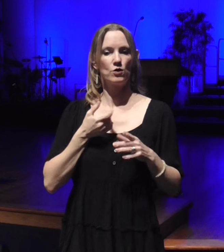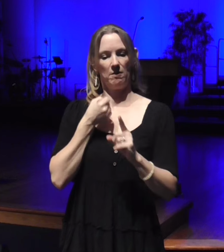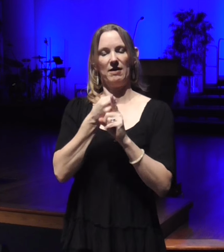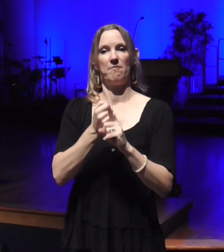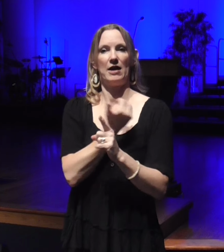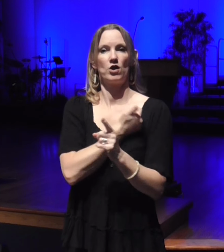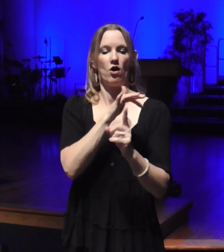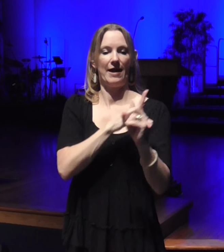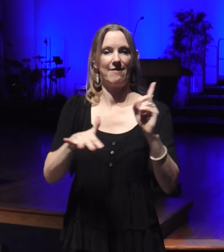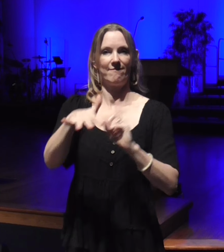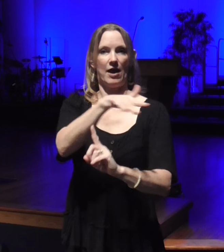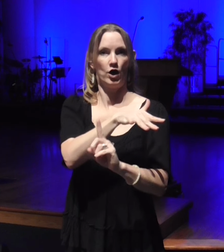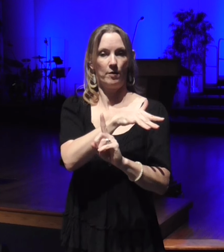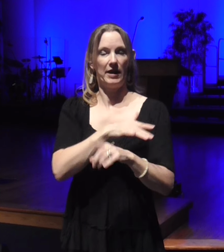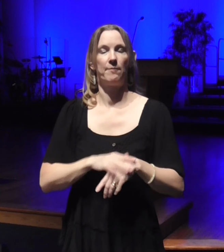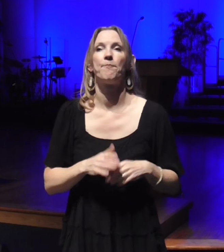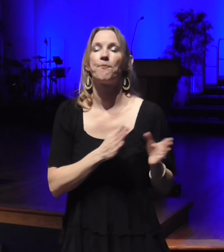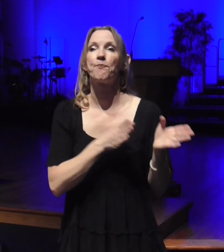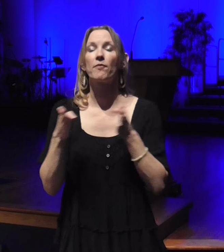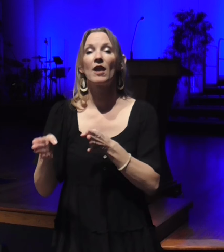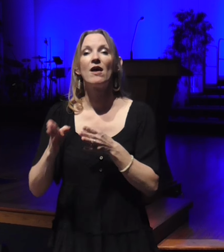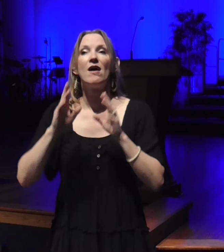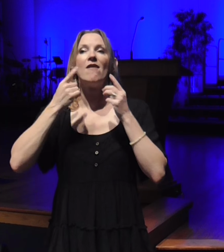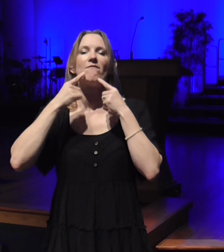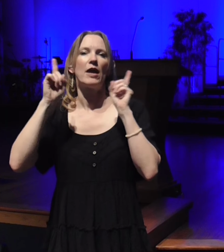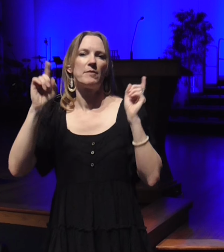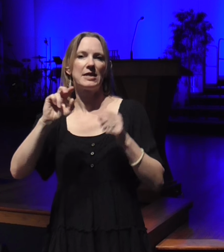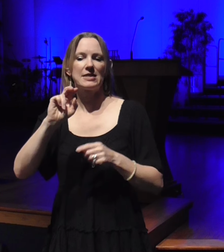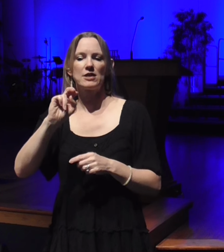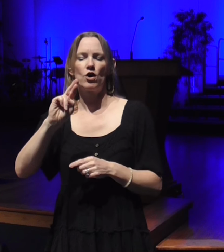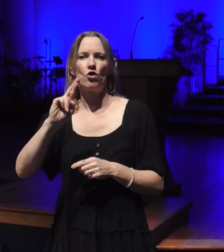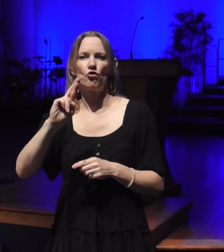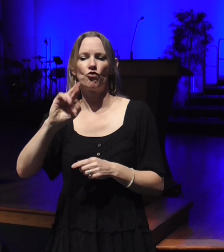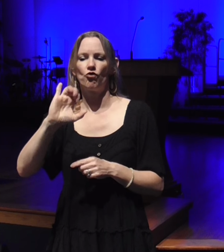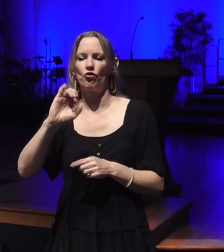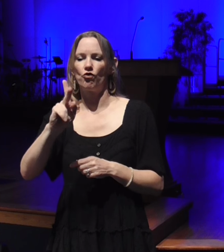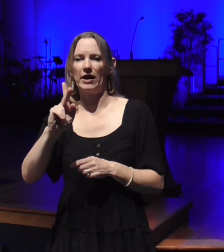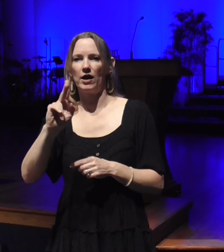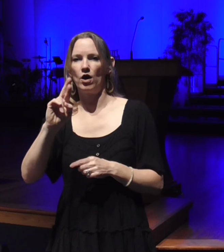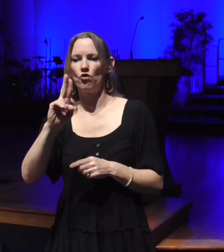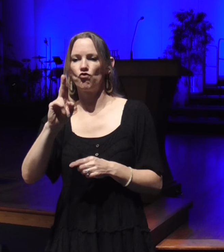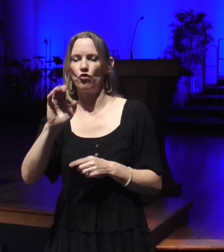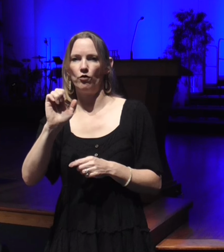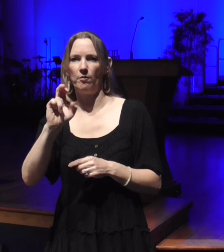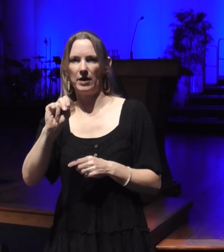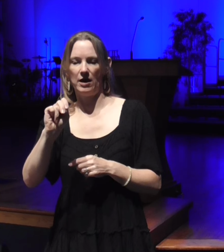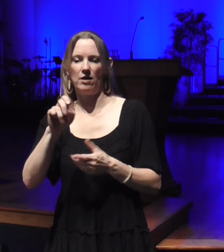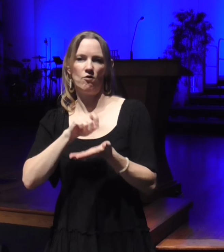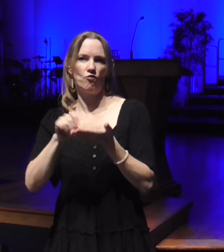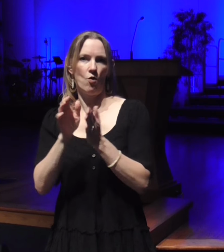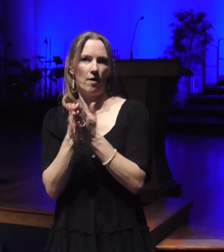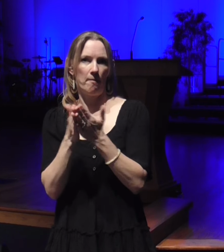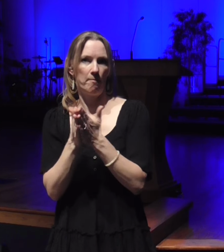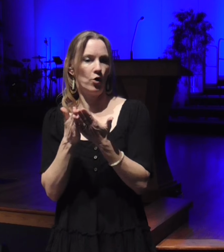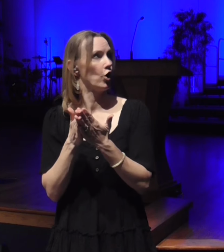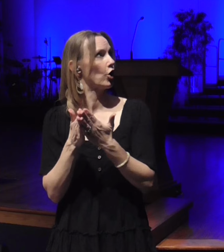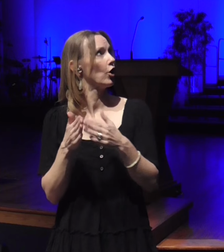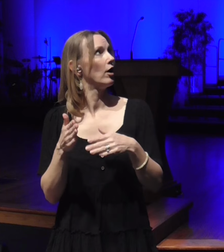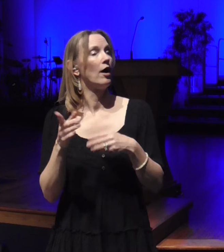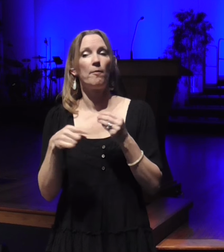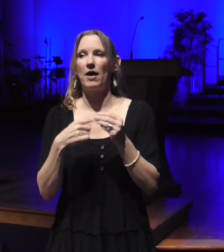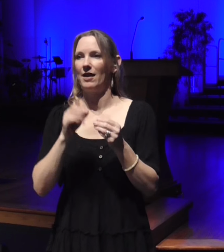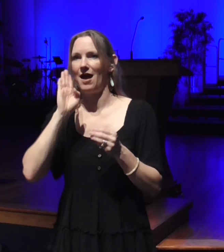environment. The famous music producer Rick Rubin wrote a wonderful book a couple years ago. Steve turned me onto it over there.